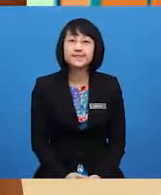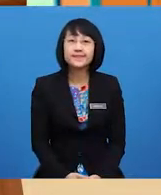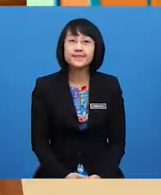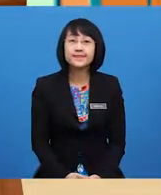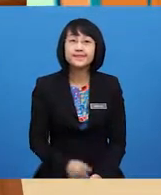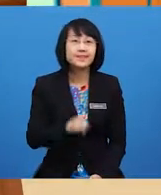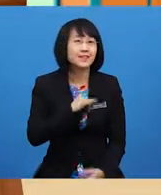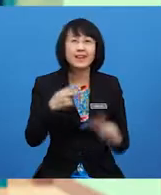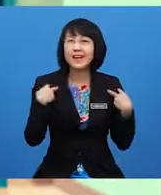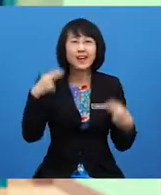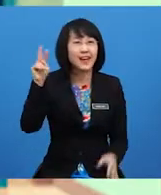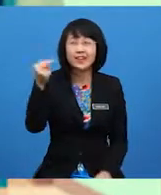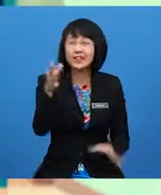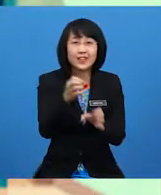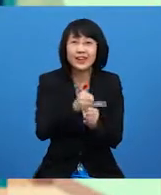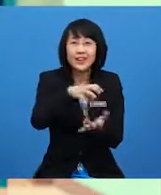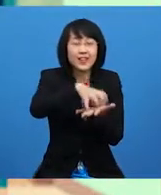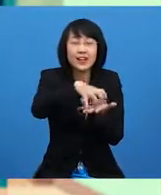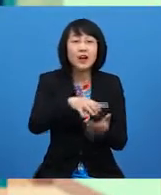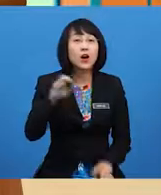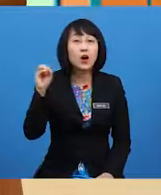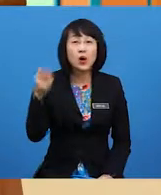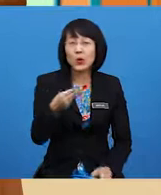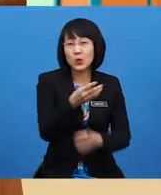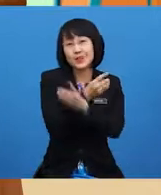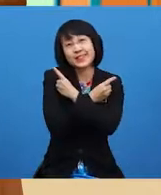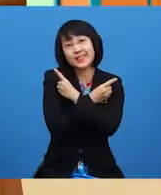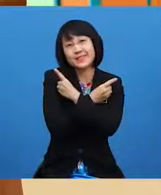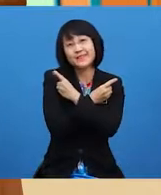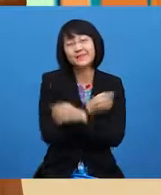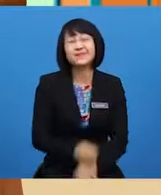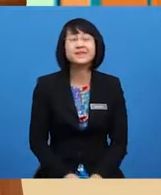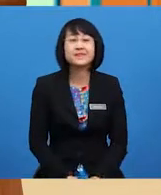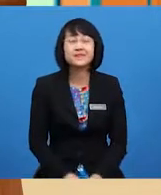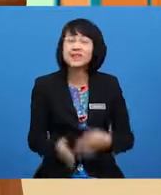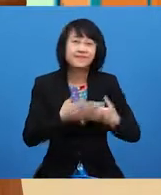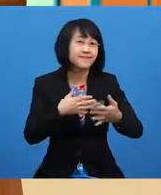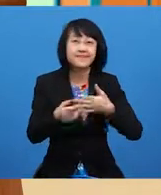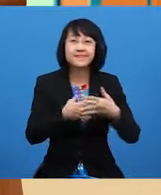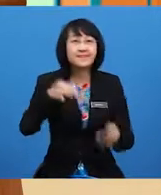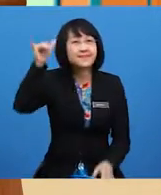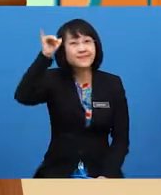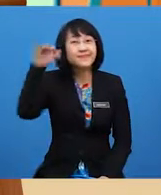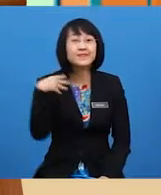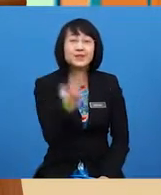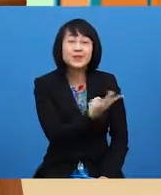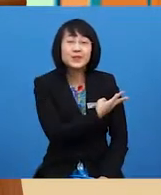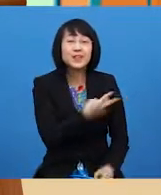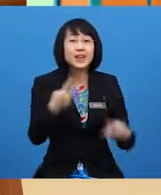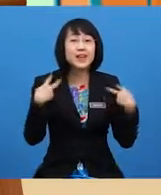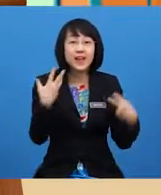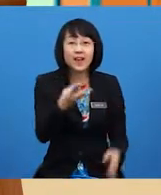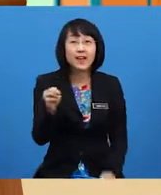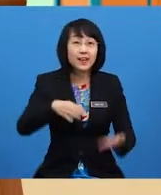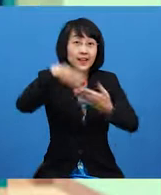I haven't got cake. Oh dear. Well, that's okay, Yolo. We can have them next